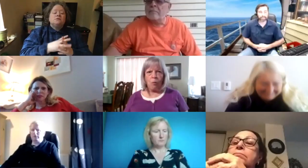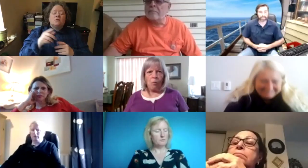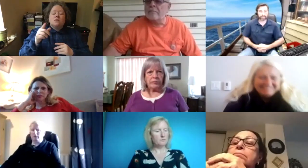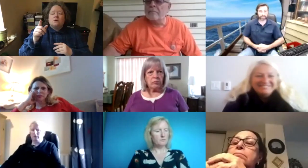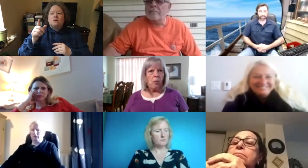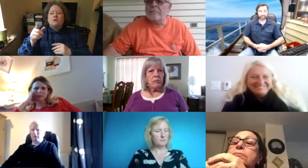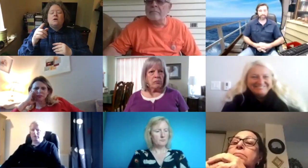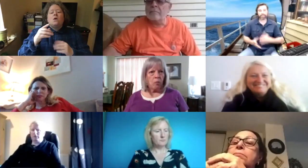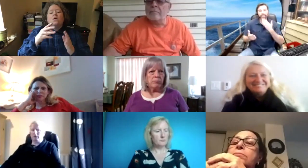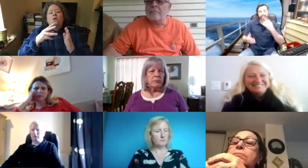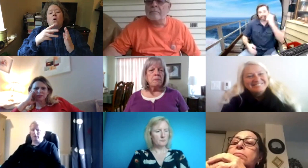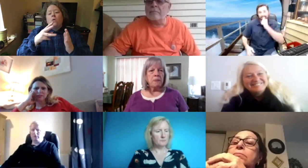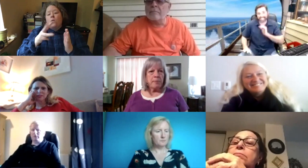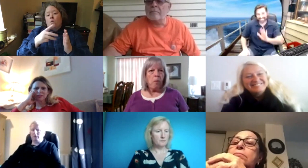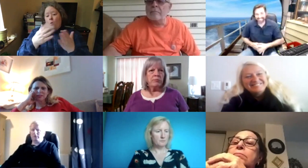Thank you for your patience.